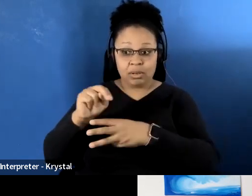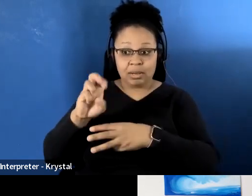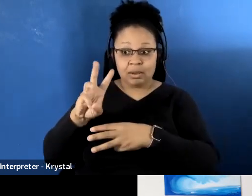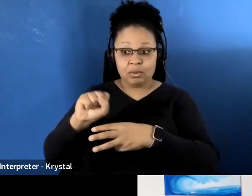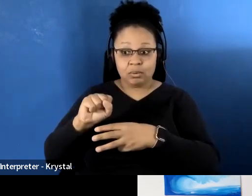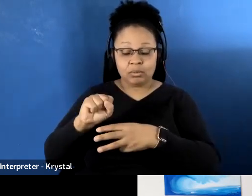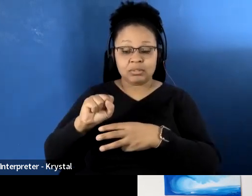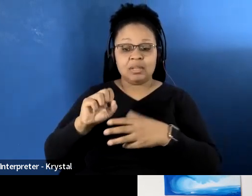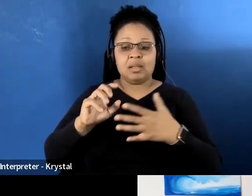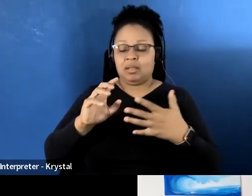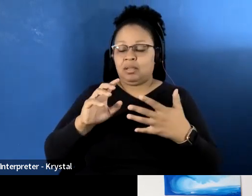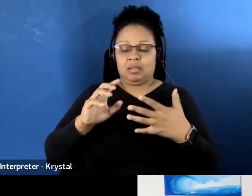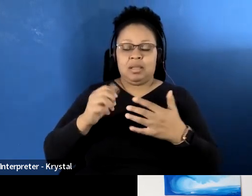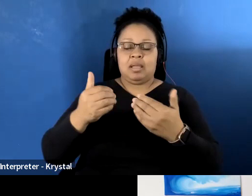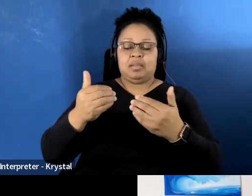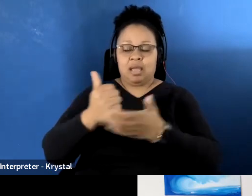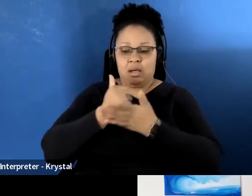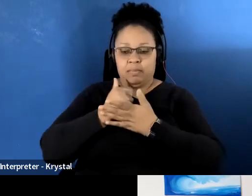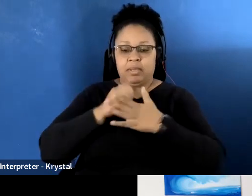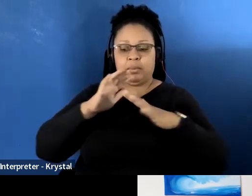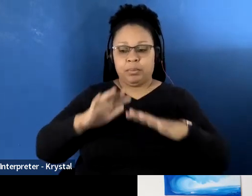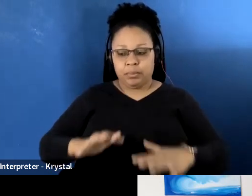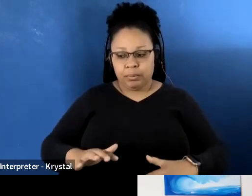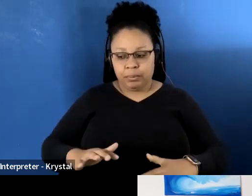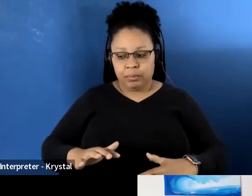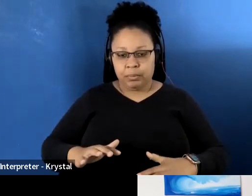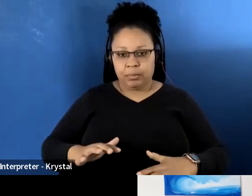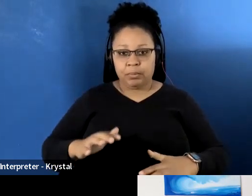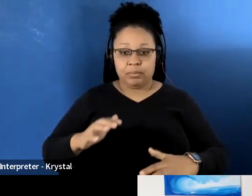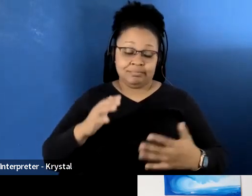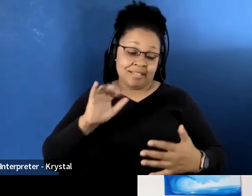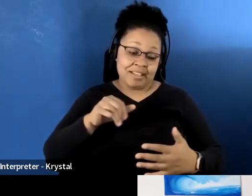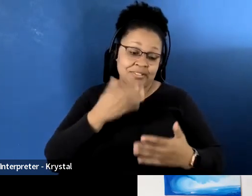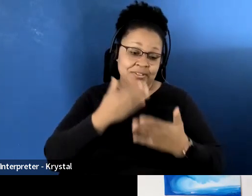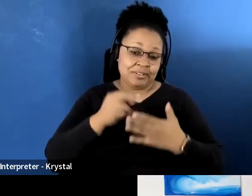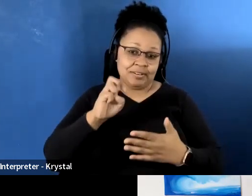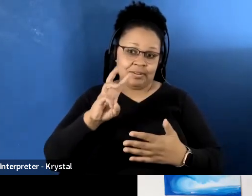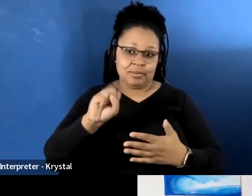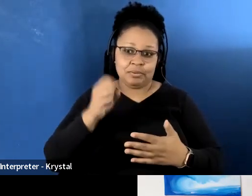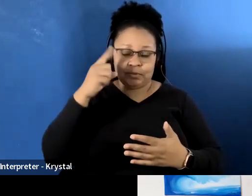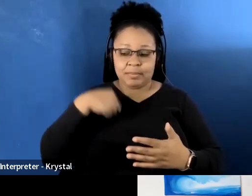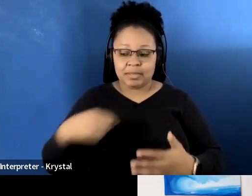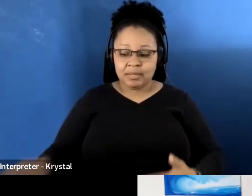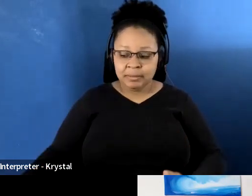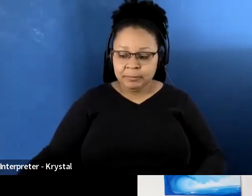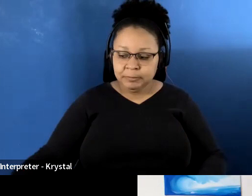from seeing what's going on. Hopefully that is good news. I giggle because